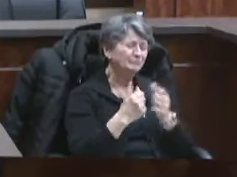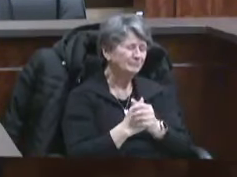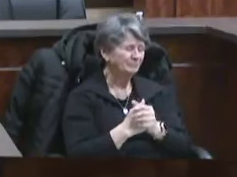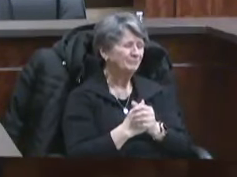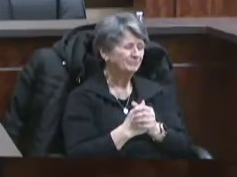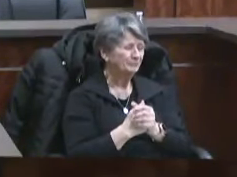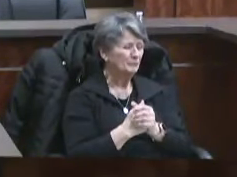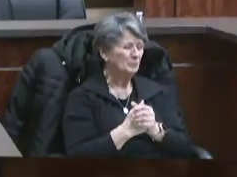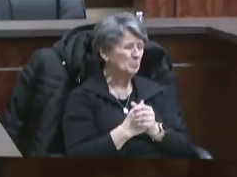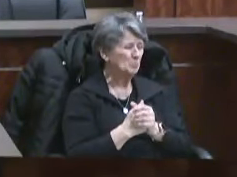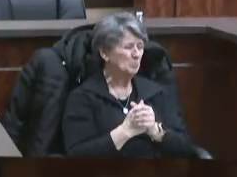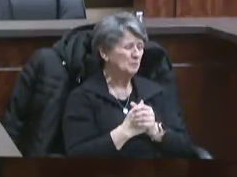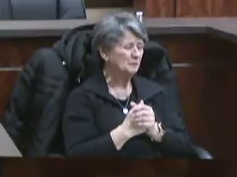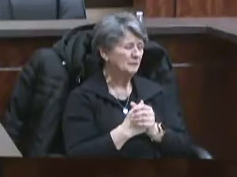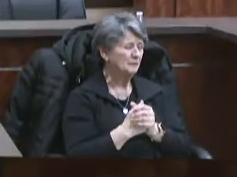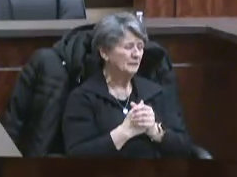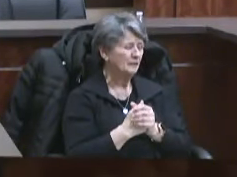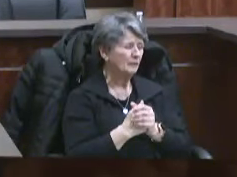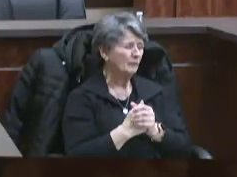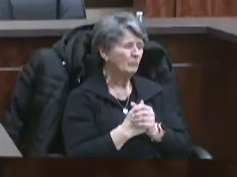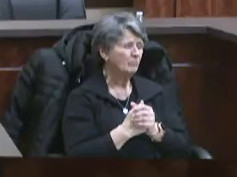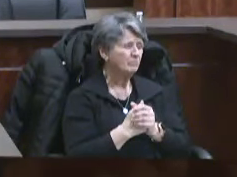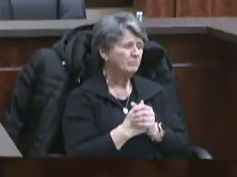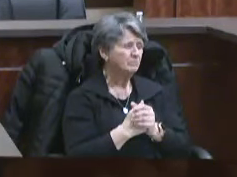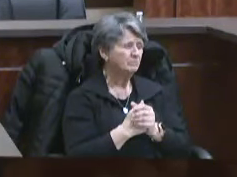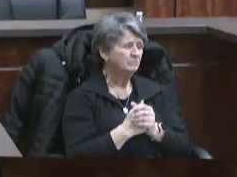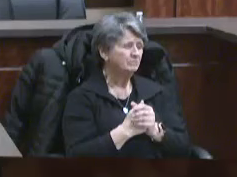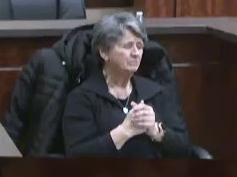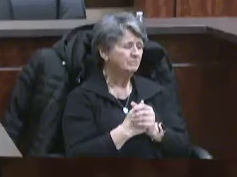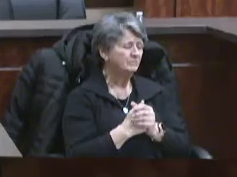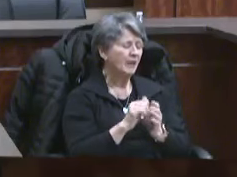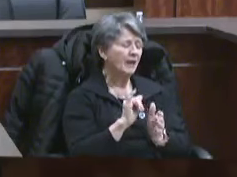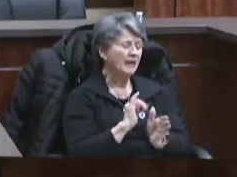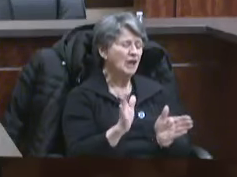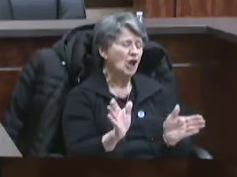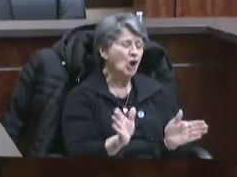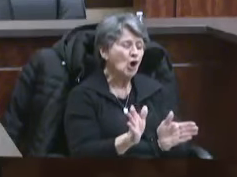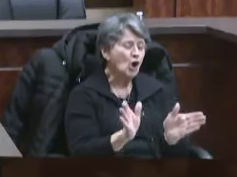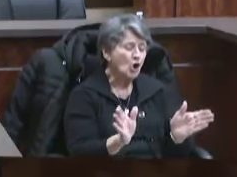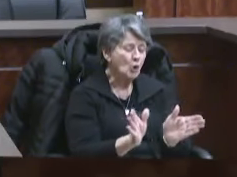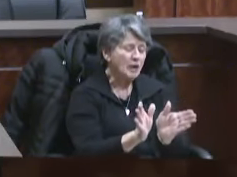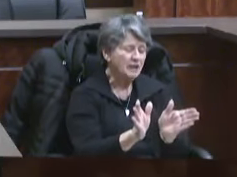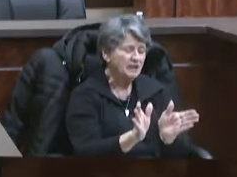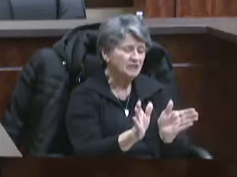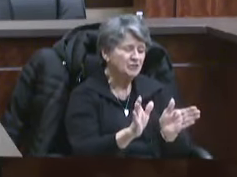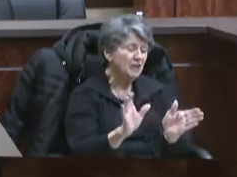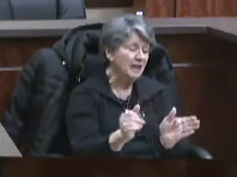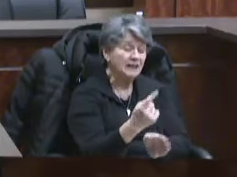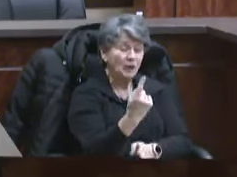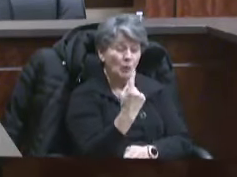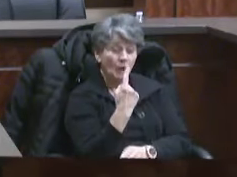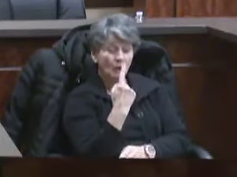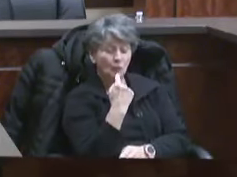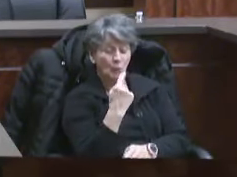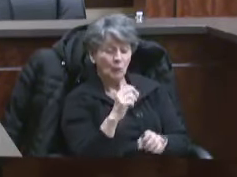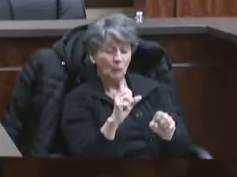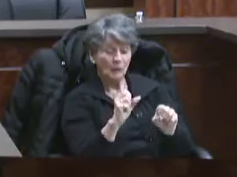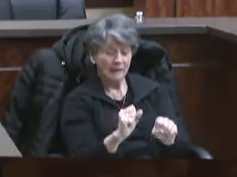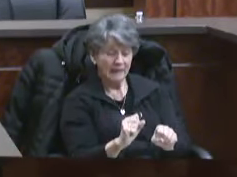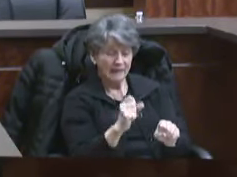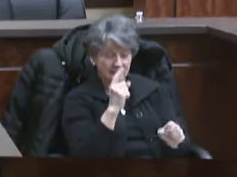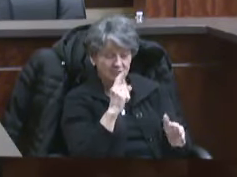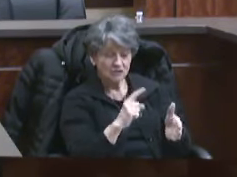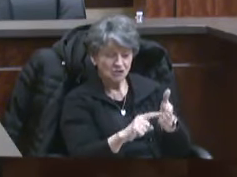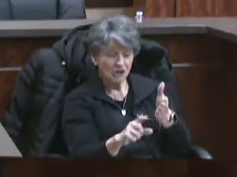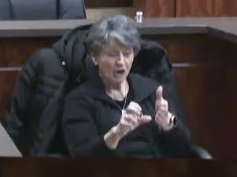Various reasons, but I encourage anybody that's able, check on your